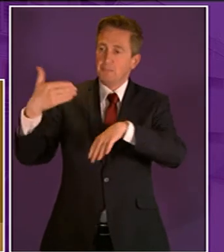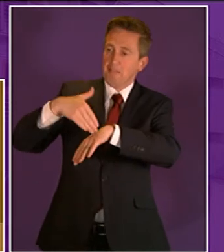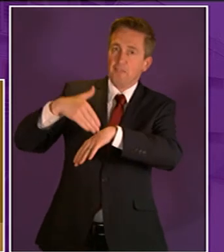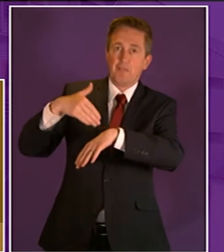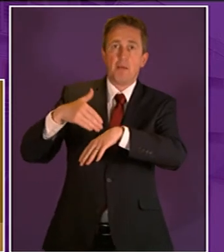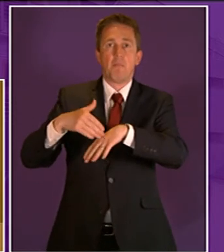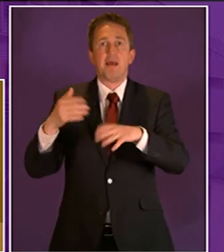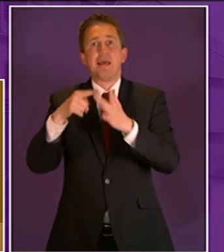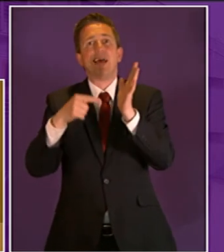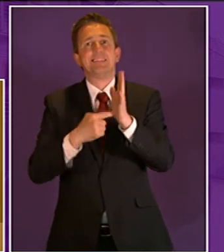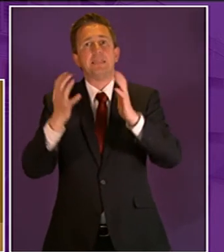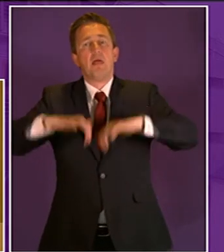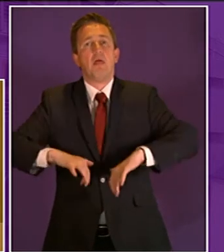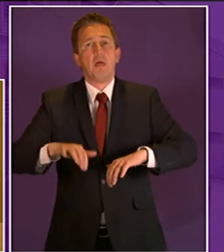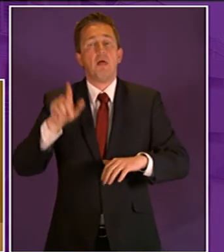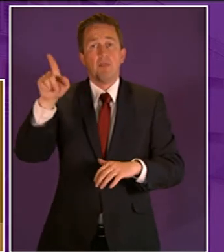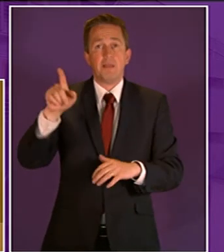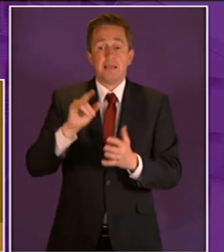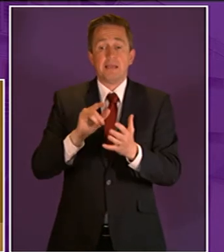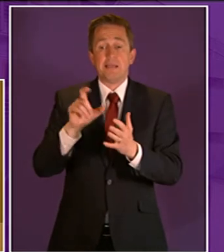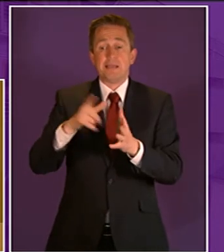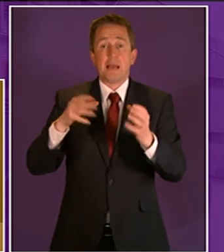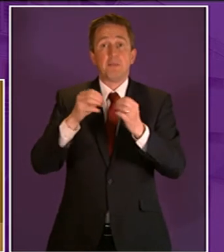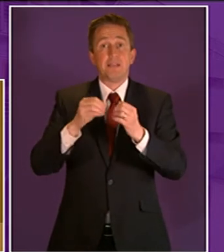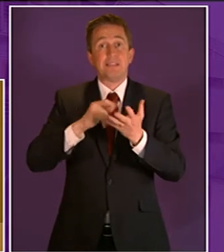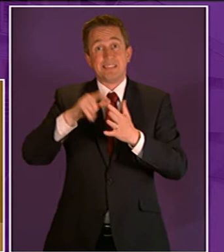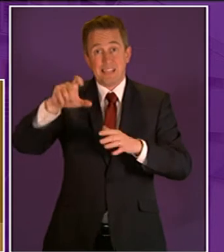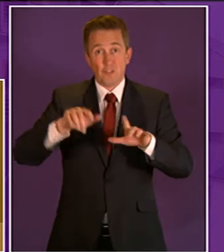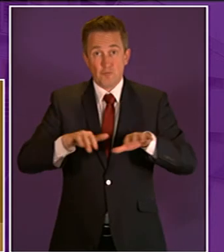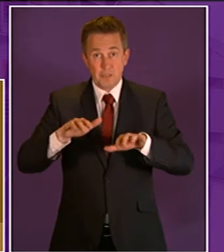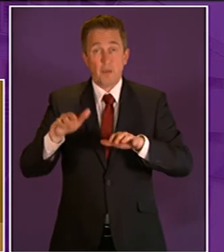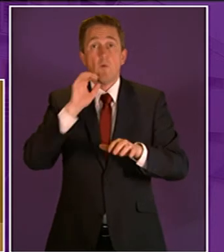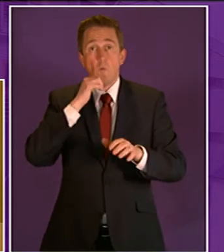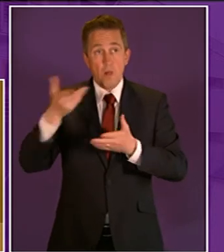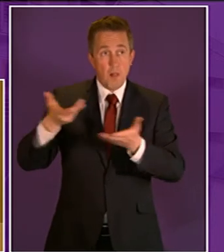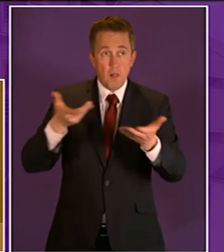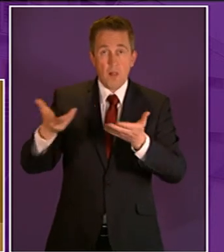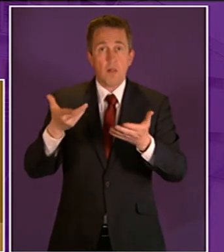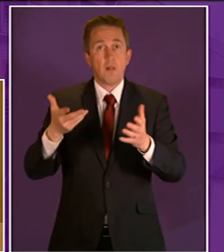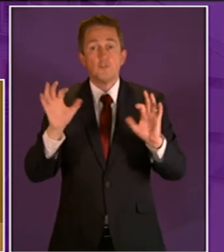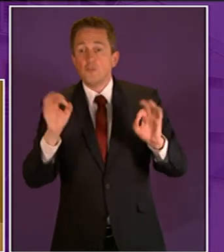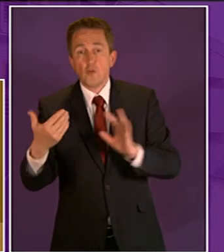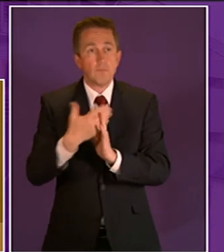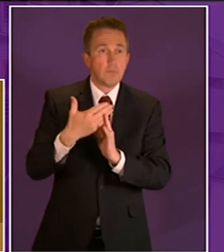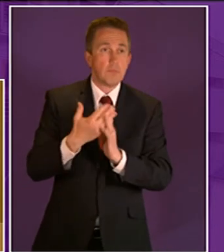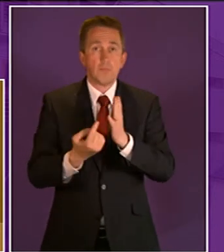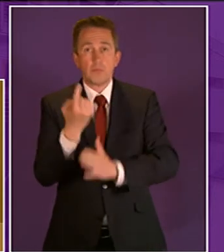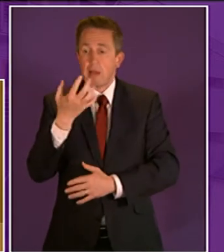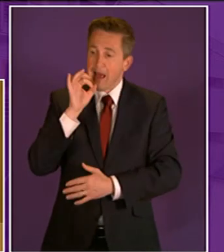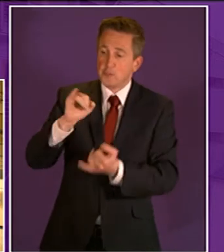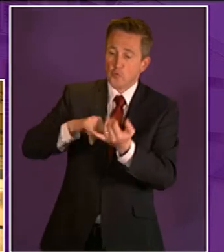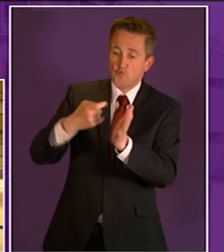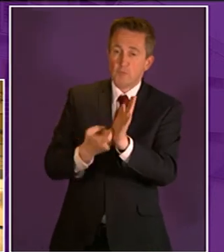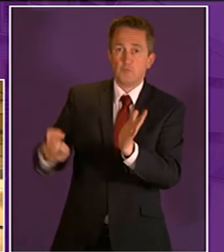ransomware incident. The Cabinet Secretary will take questions at the end of her statement, so there should be no interventions or interruptions. And I call on Shona